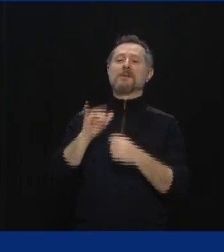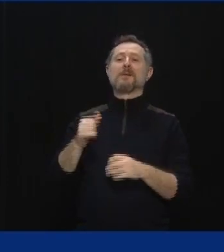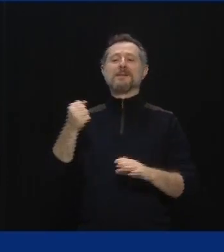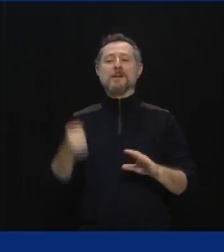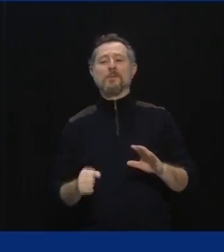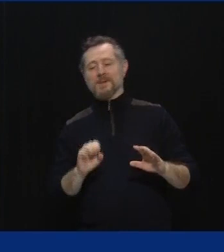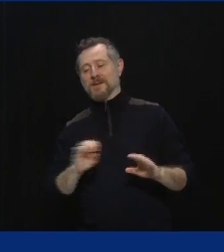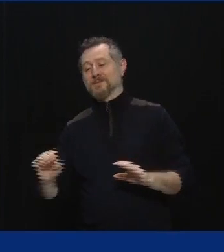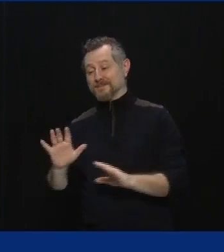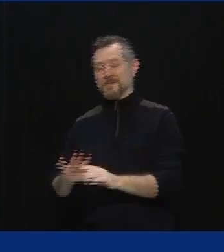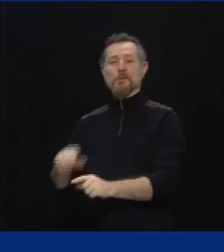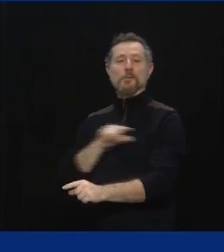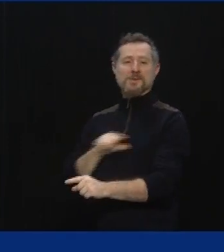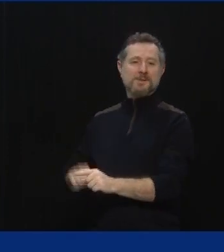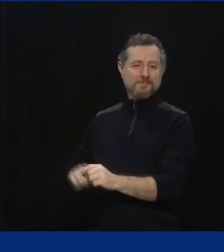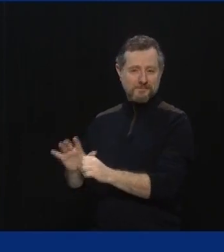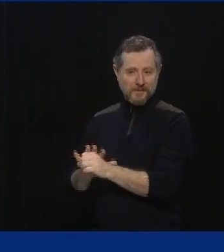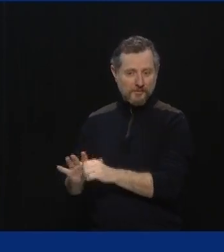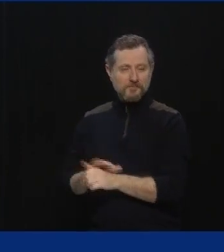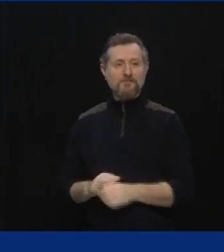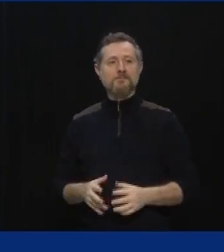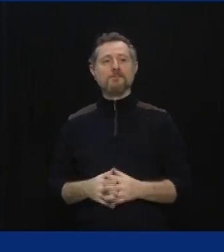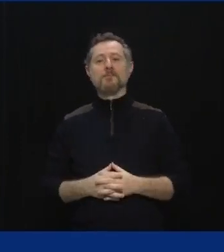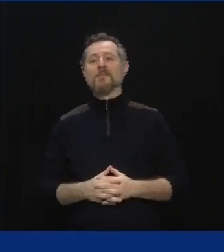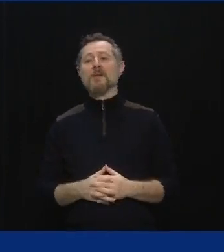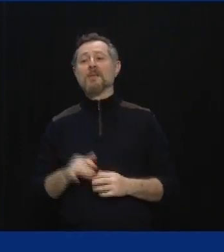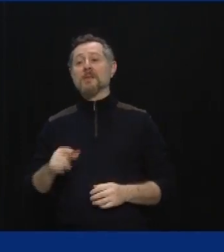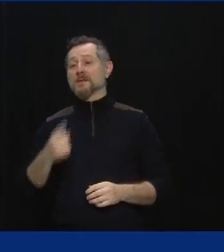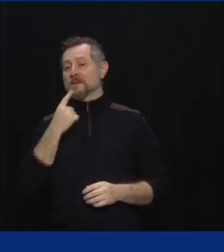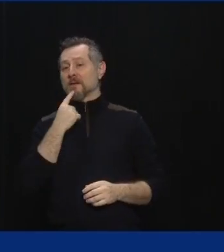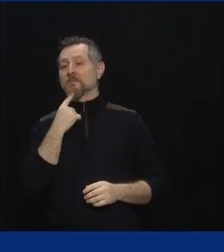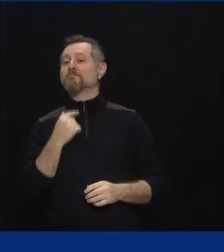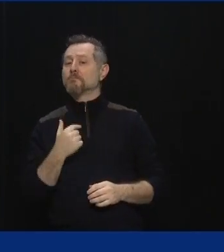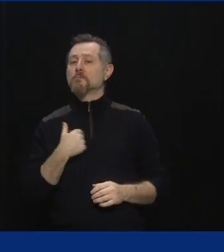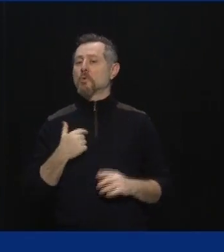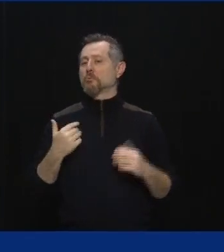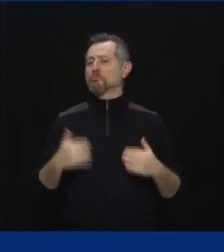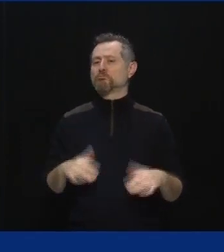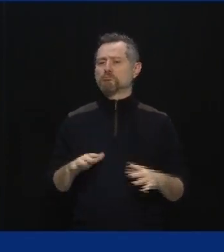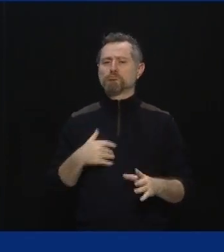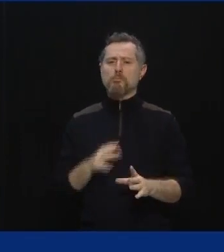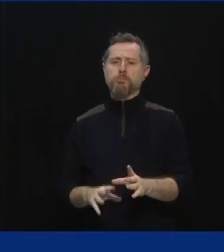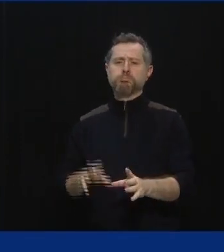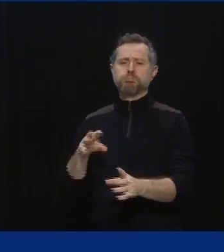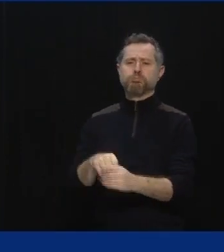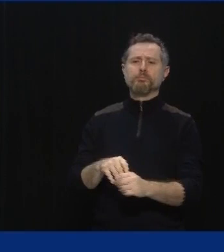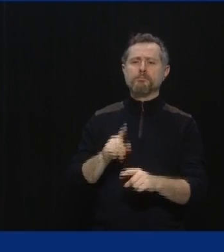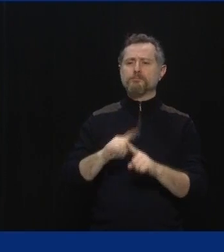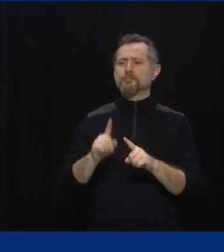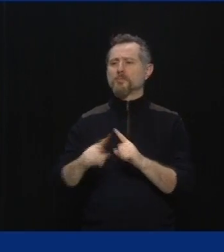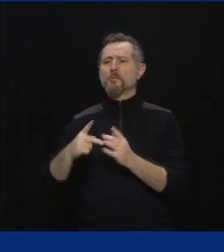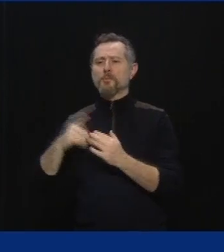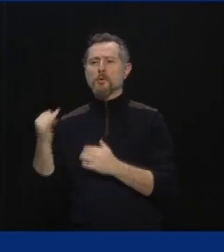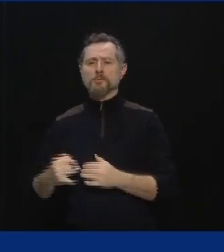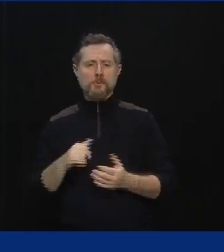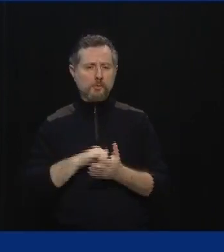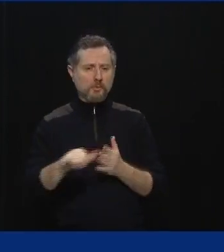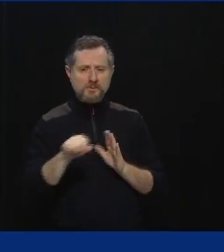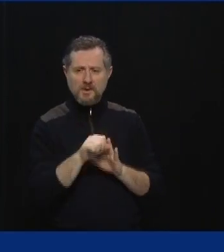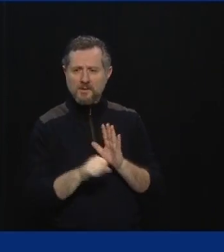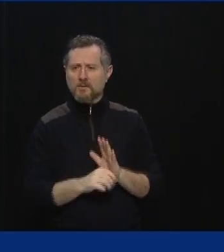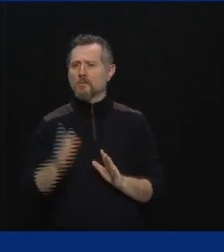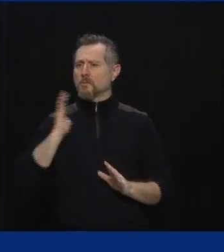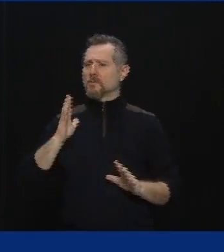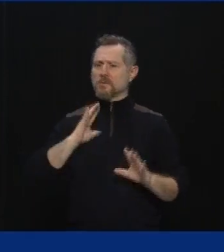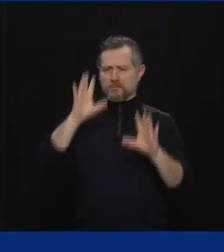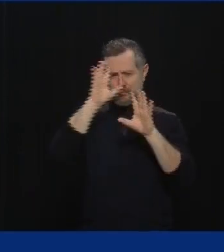I had the honor, as you noted, of working on projects across New York State with you when I was president and